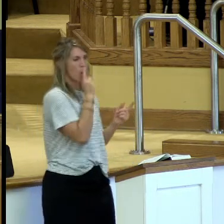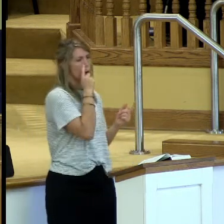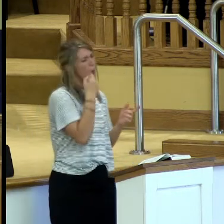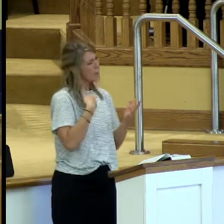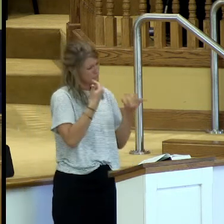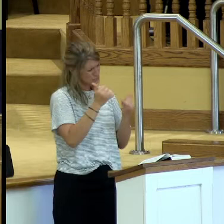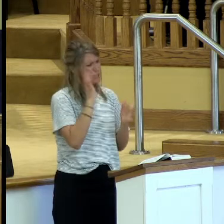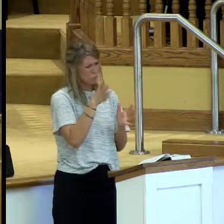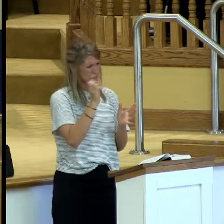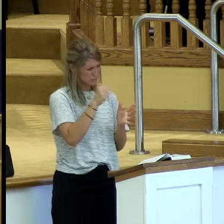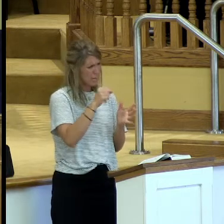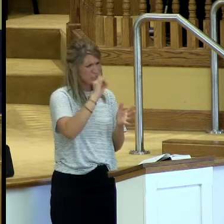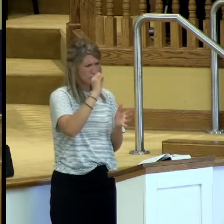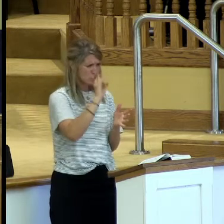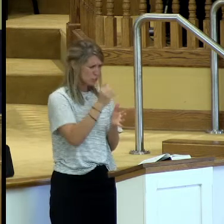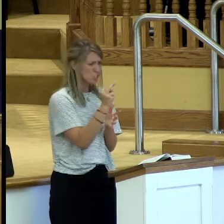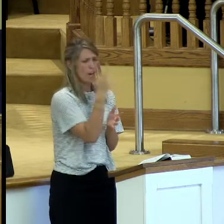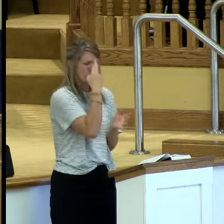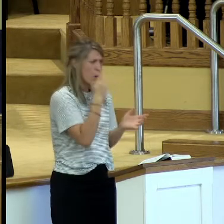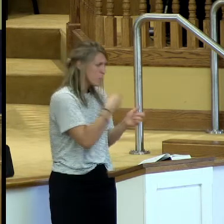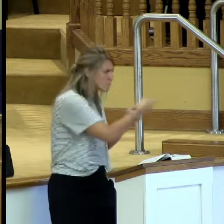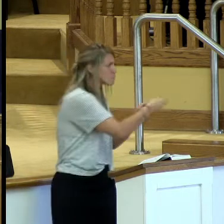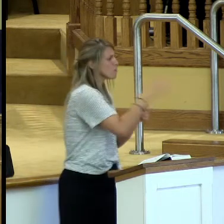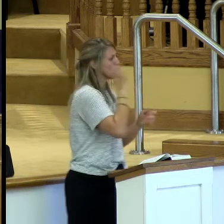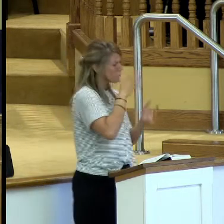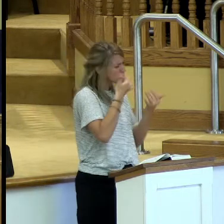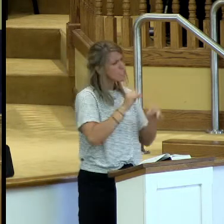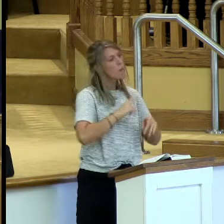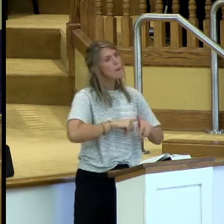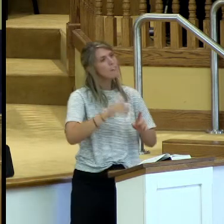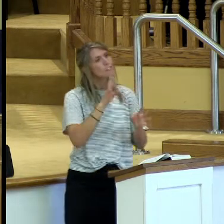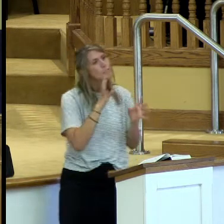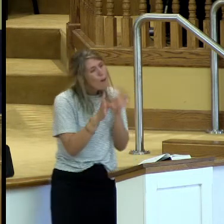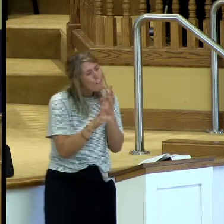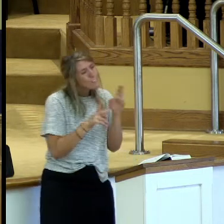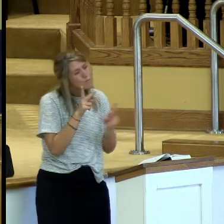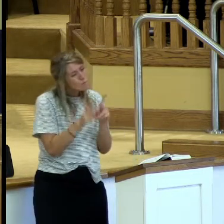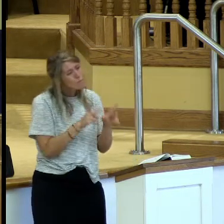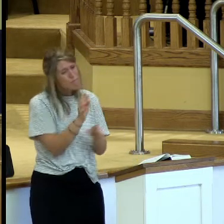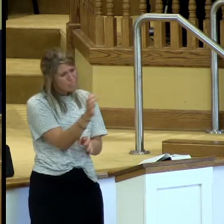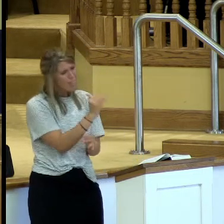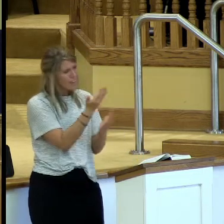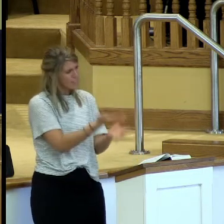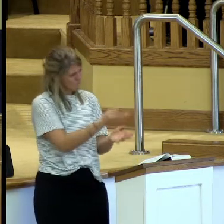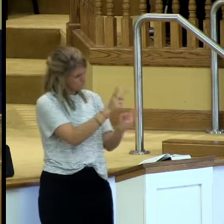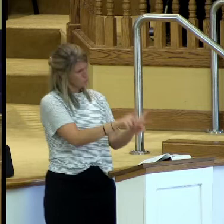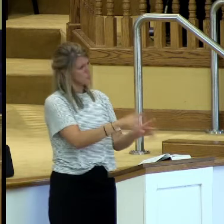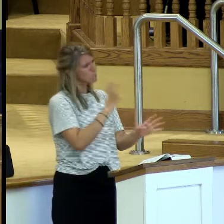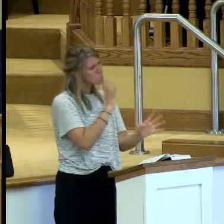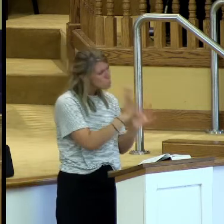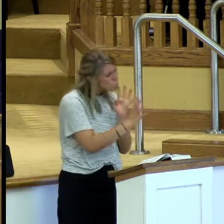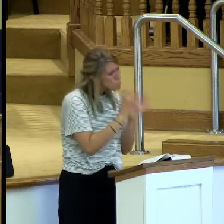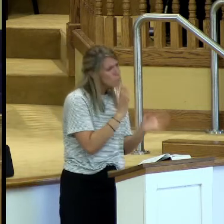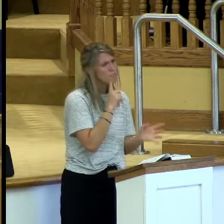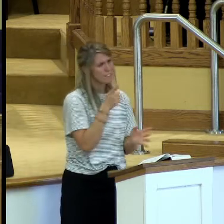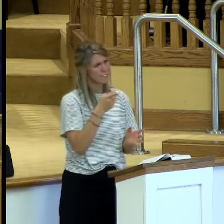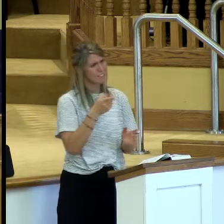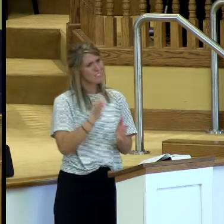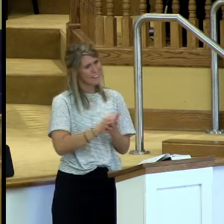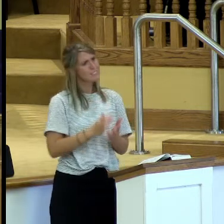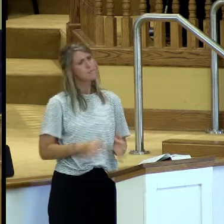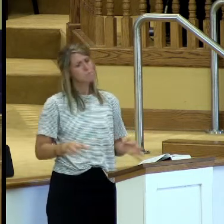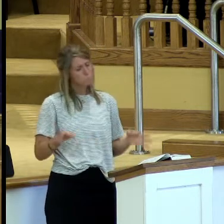And I'm still going to do John Romans. I'm still going to go soul winning. I'm still going to have tracts. But talking to people like they're people goes a real long